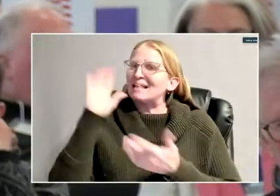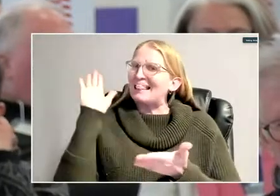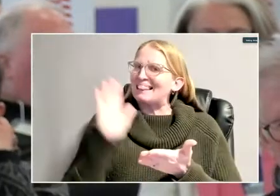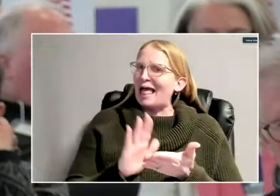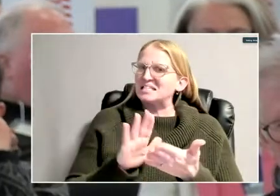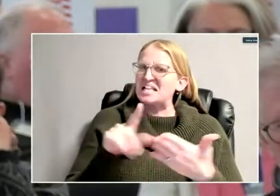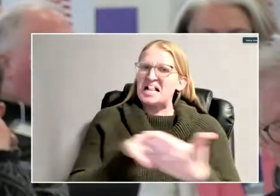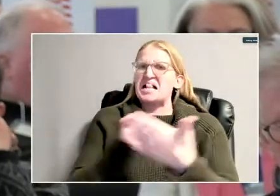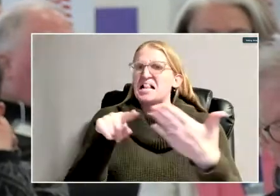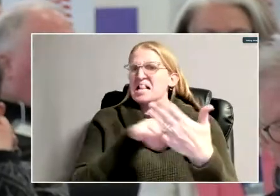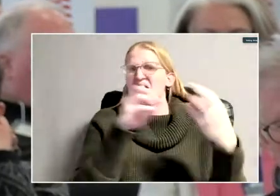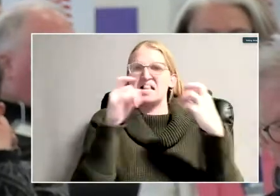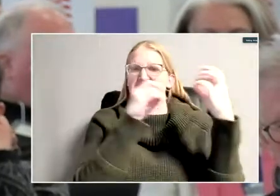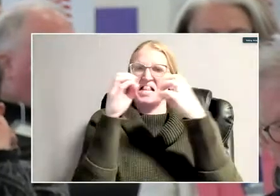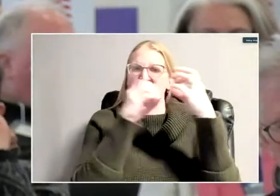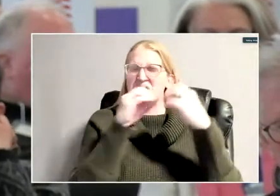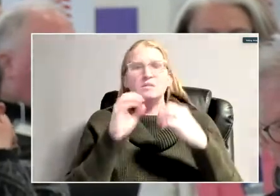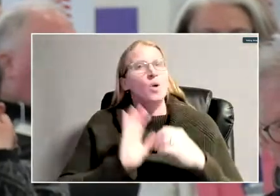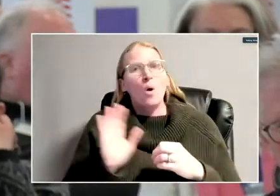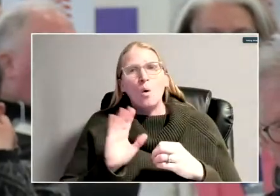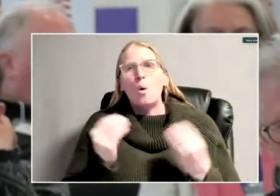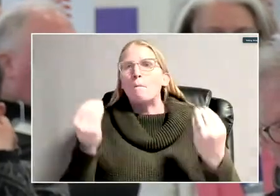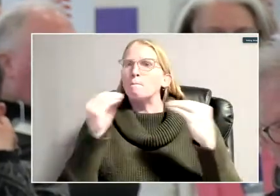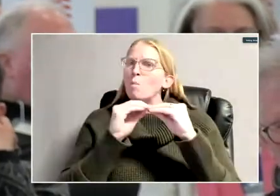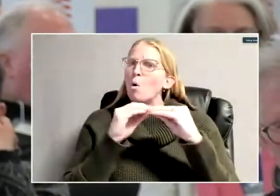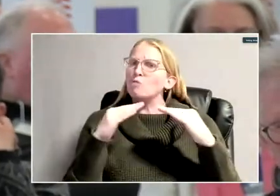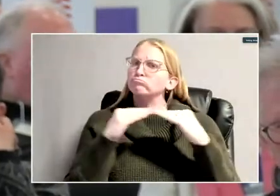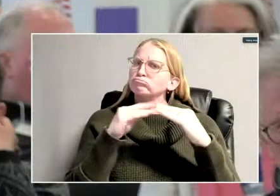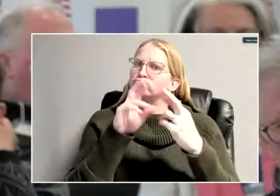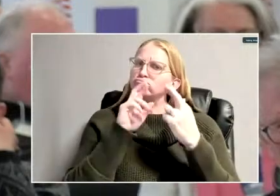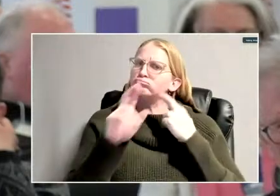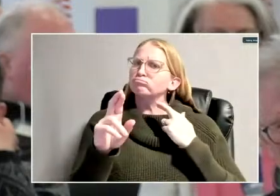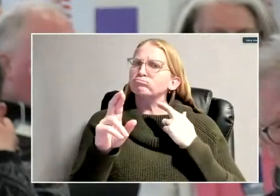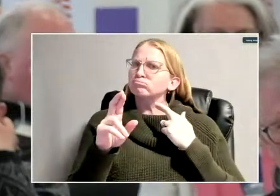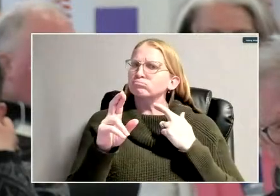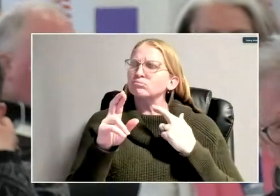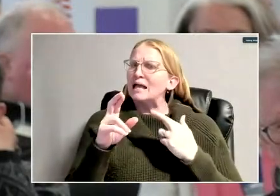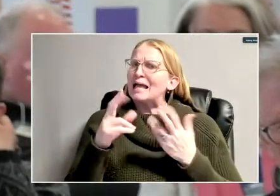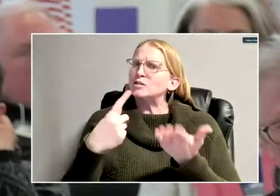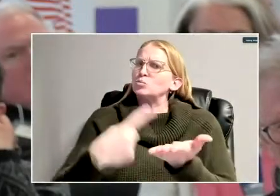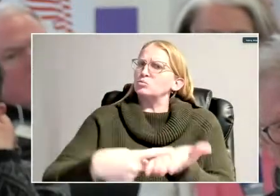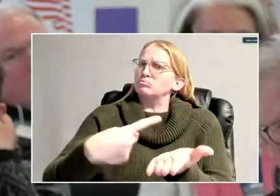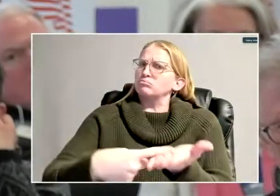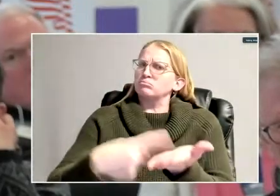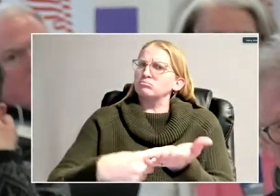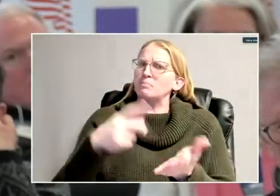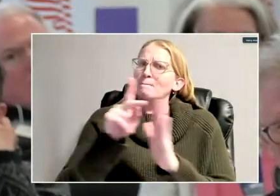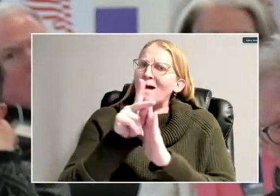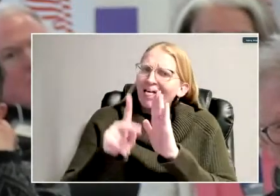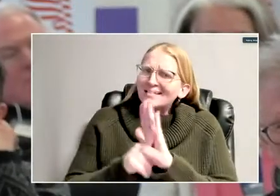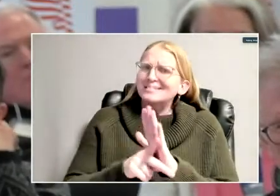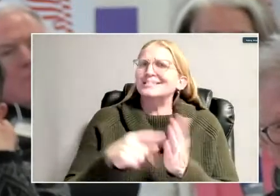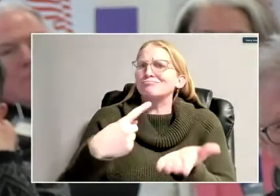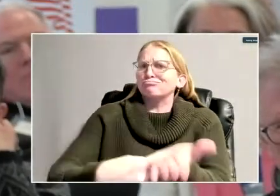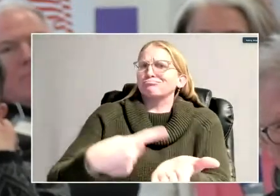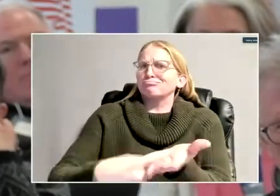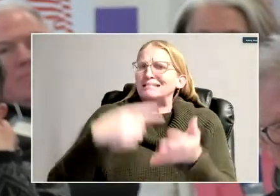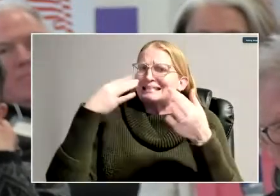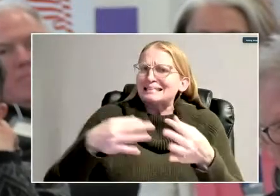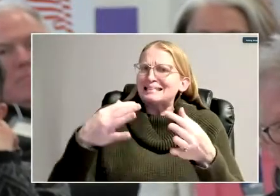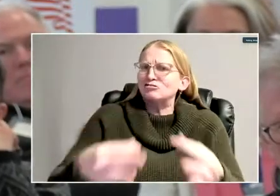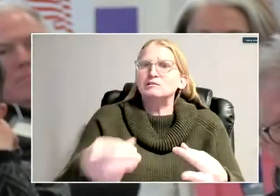campaigns to talk about policy issues that they would bring forward as elected officials rather than